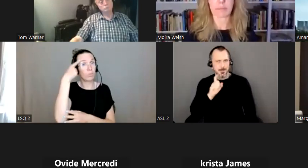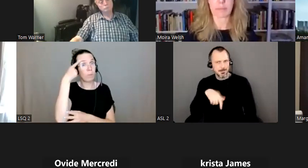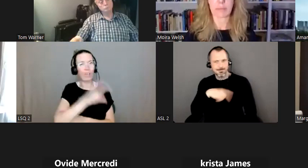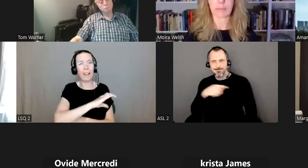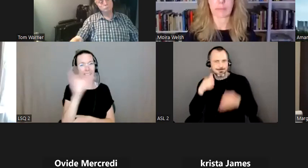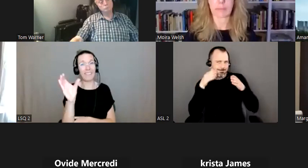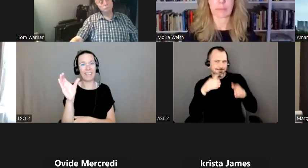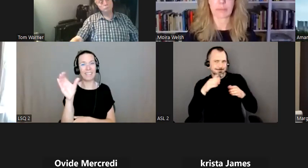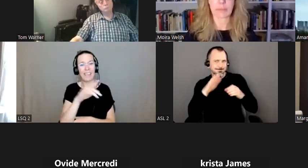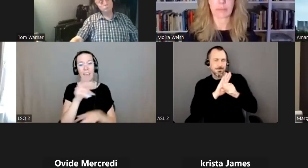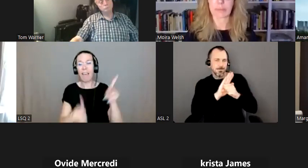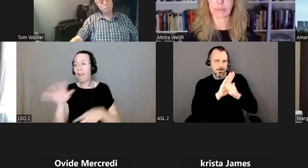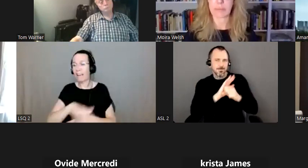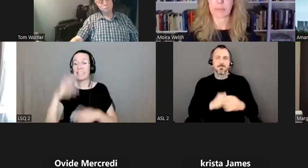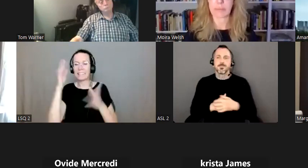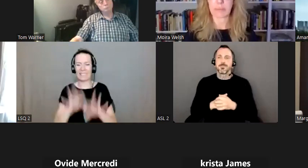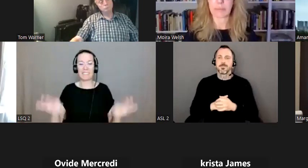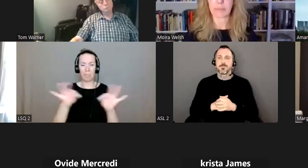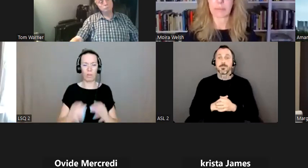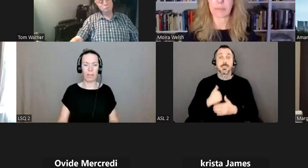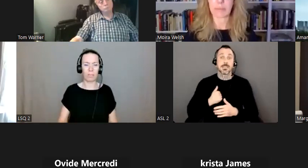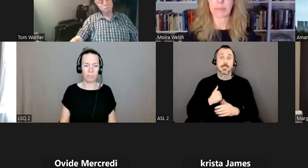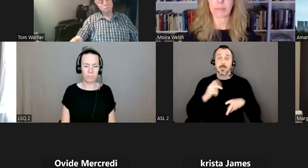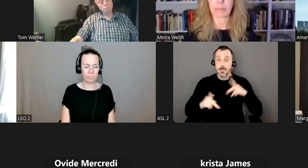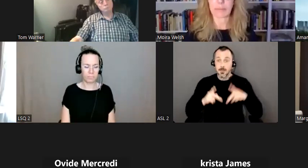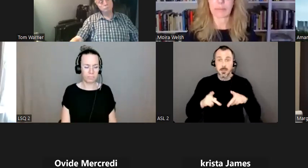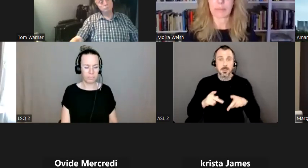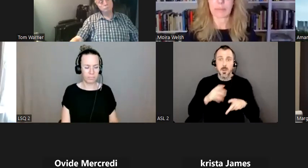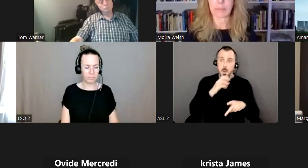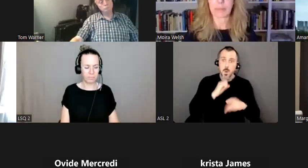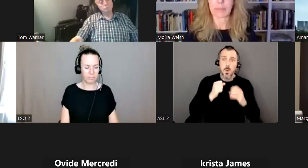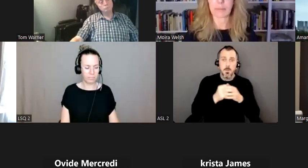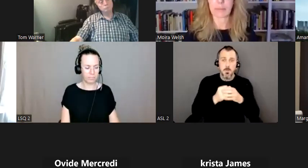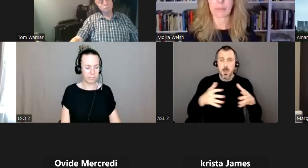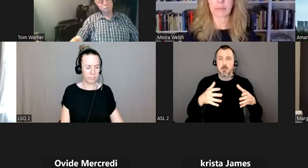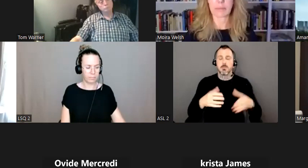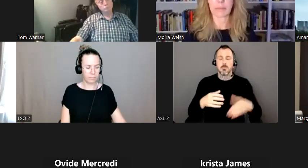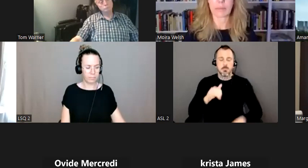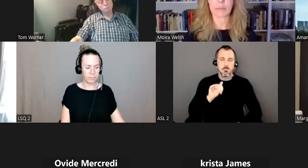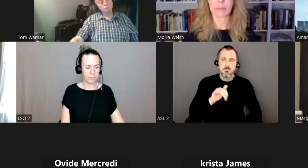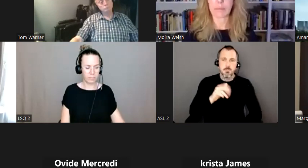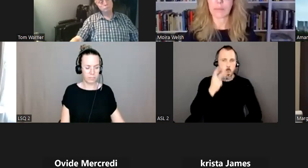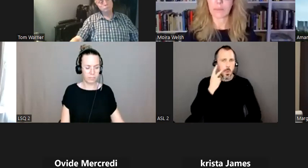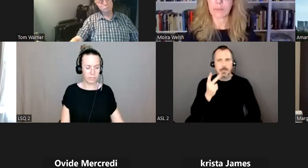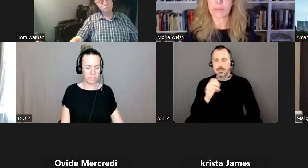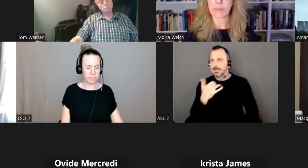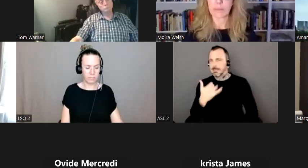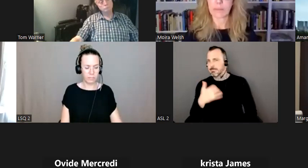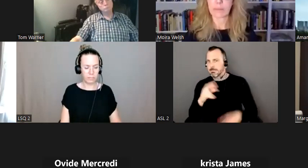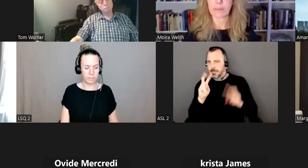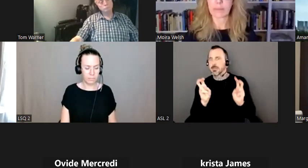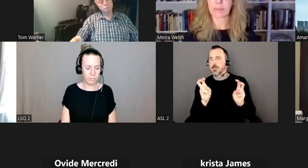We are, the aging of the Canadian population is a huge issue. The reason why